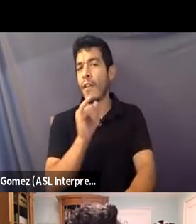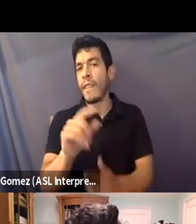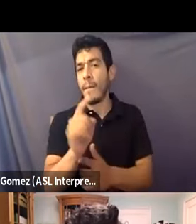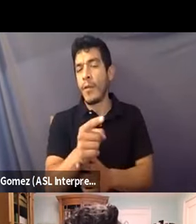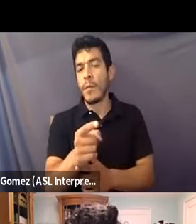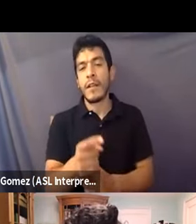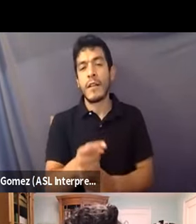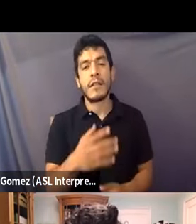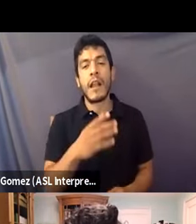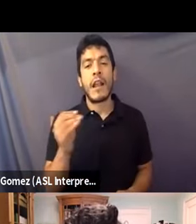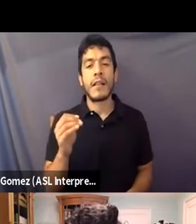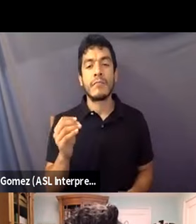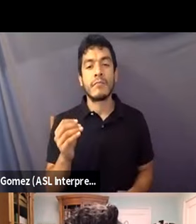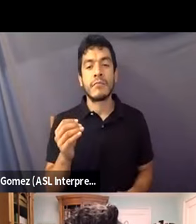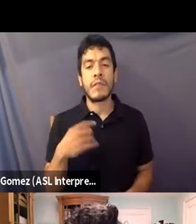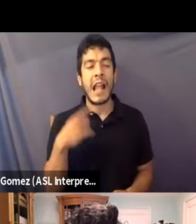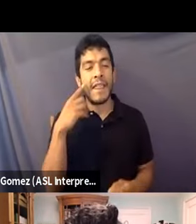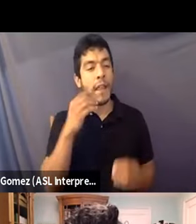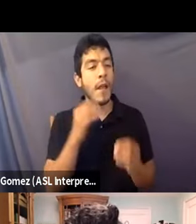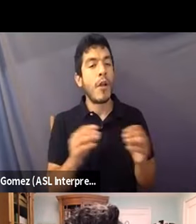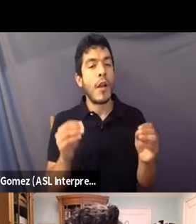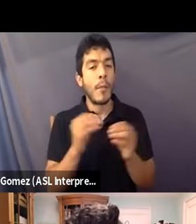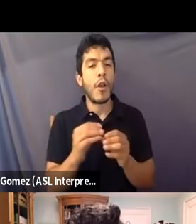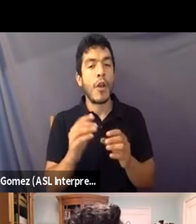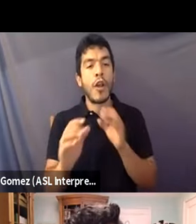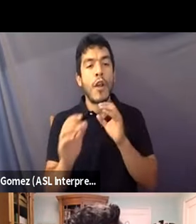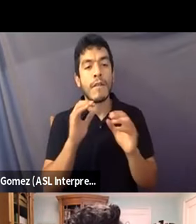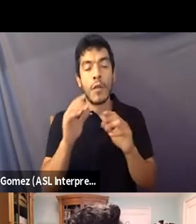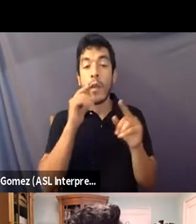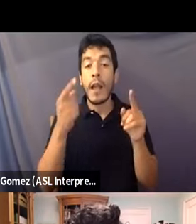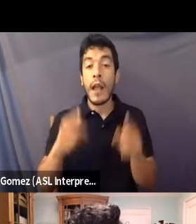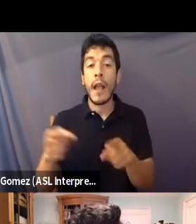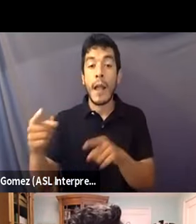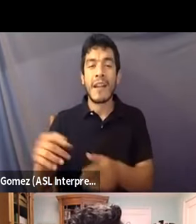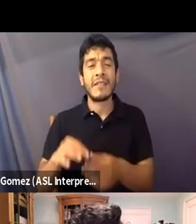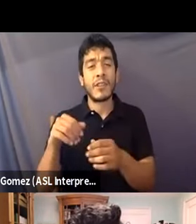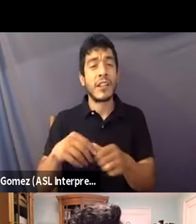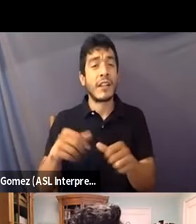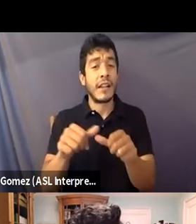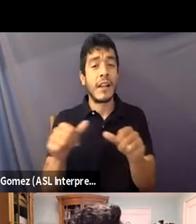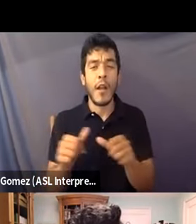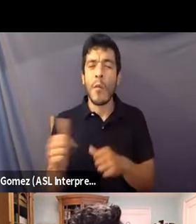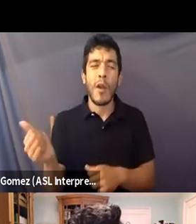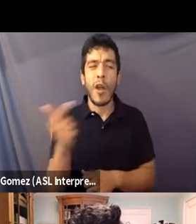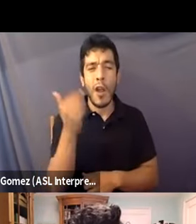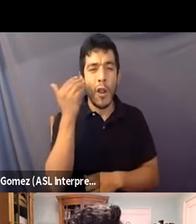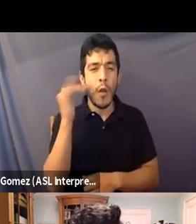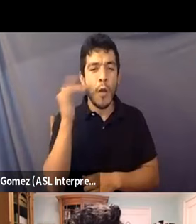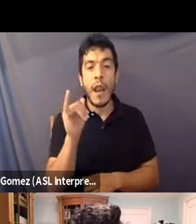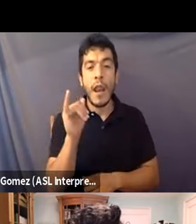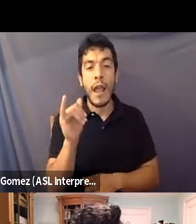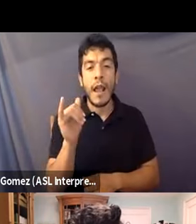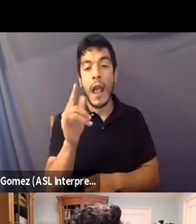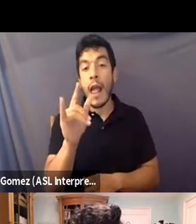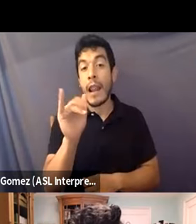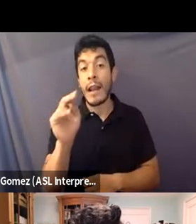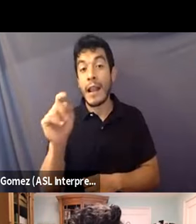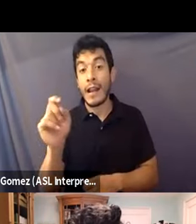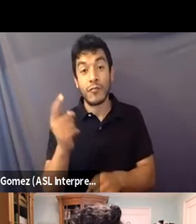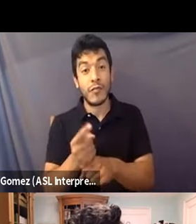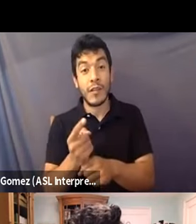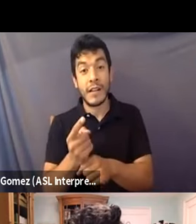think more and more conversations happening, and especially in areas we all know, like Gwinnett, right? It's so different. mean, it's like